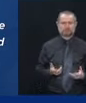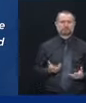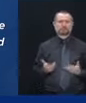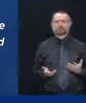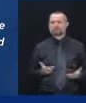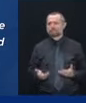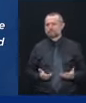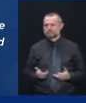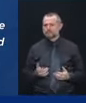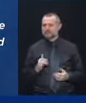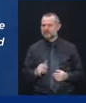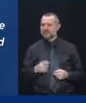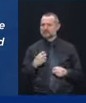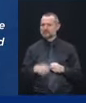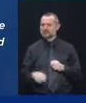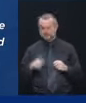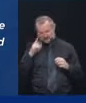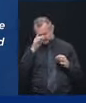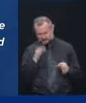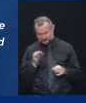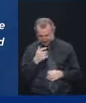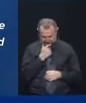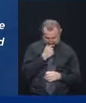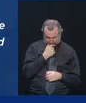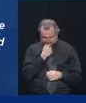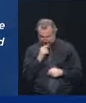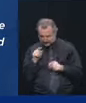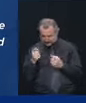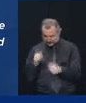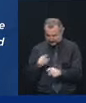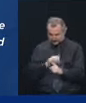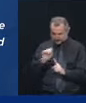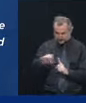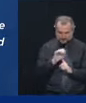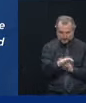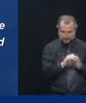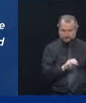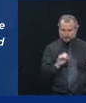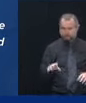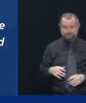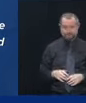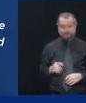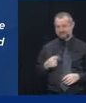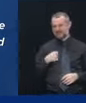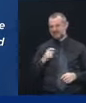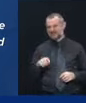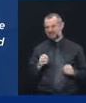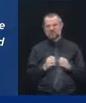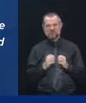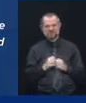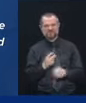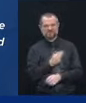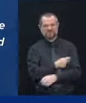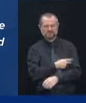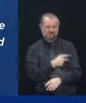are all difficult decisions. But you need an increased supply because you will